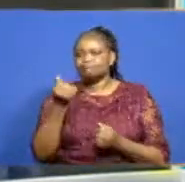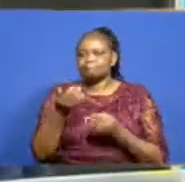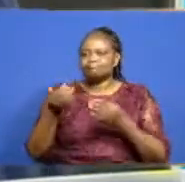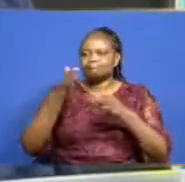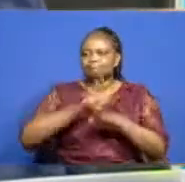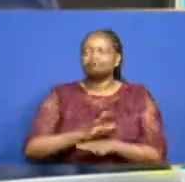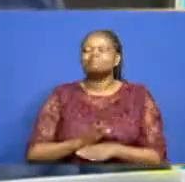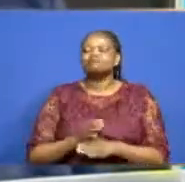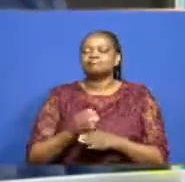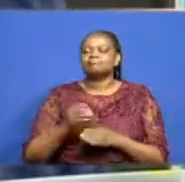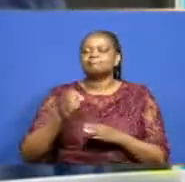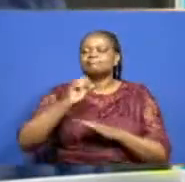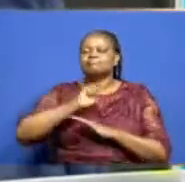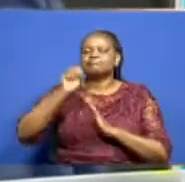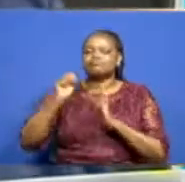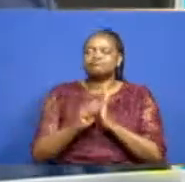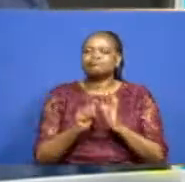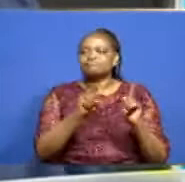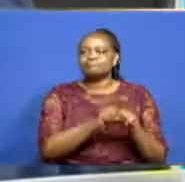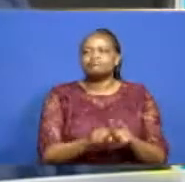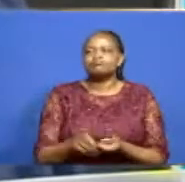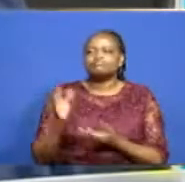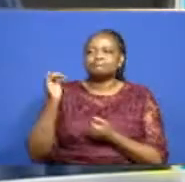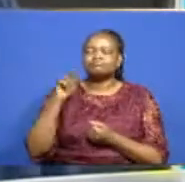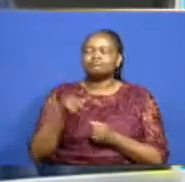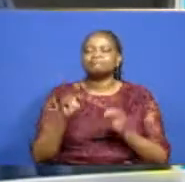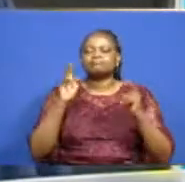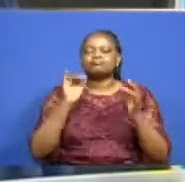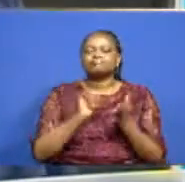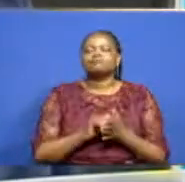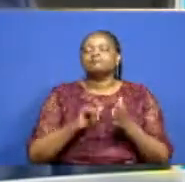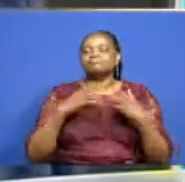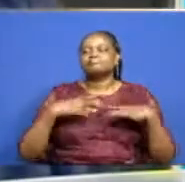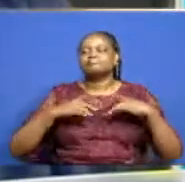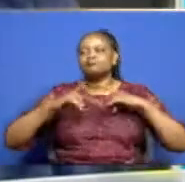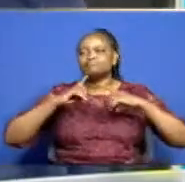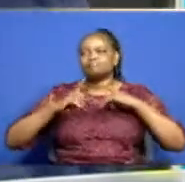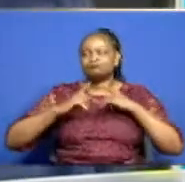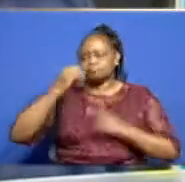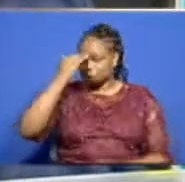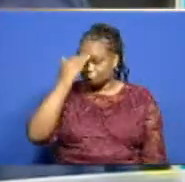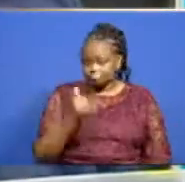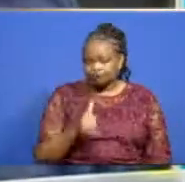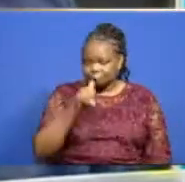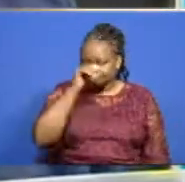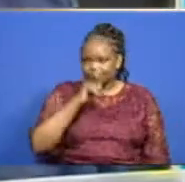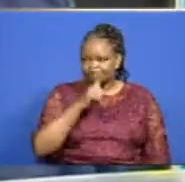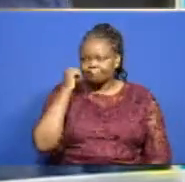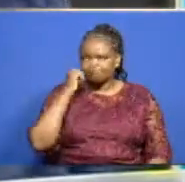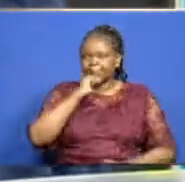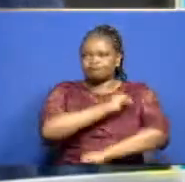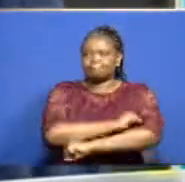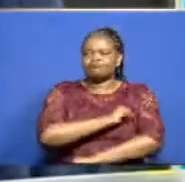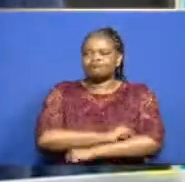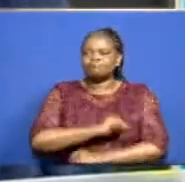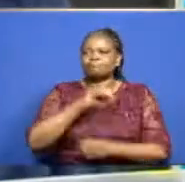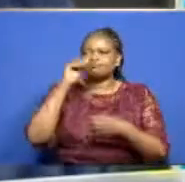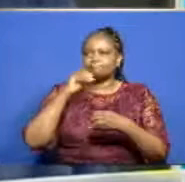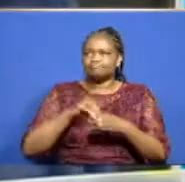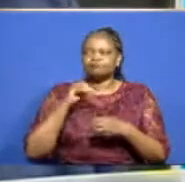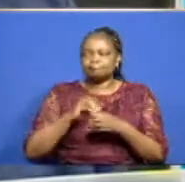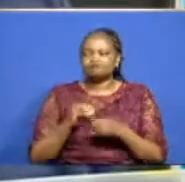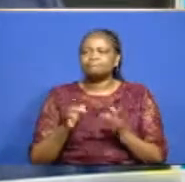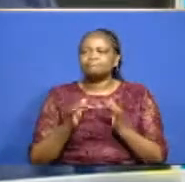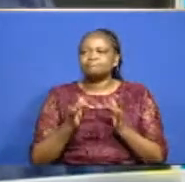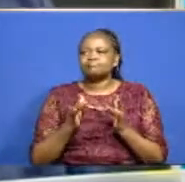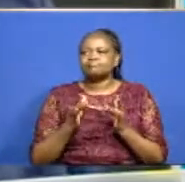was expected. Of course, it is an issue that is debatable because some private schools really invested in online learning, and